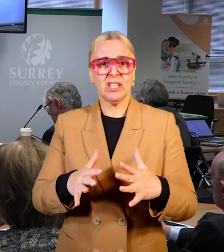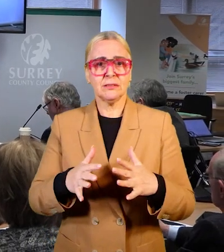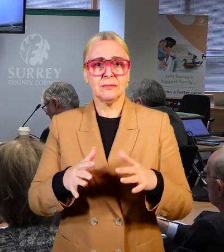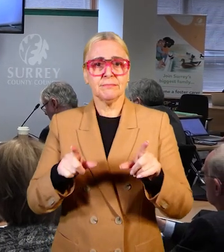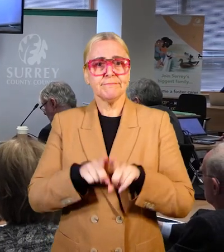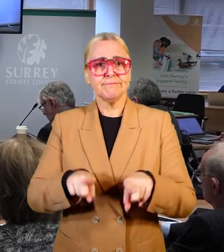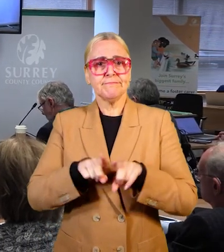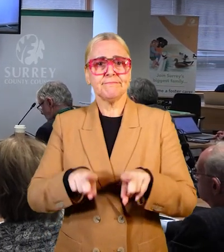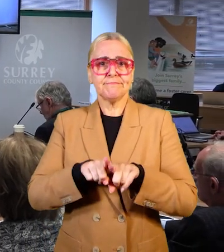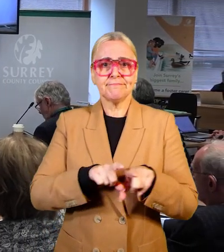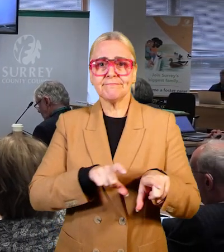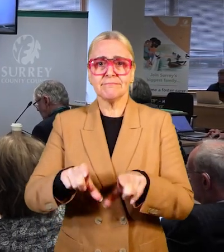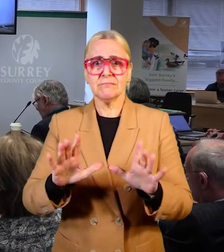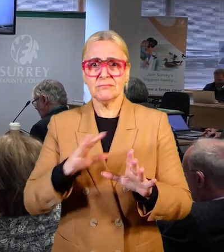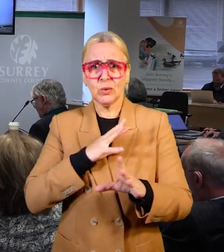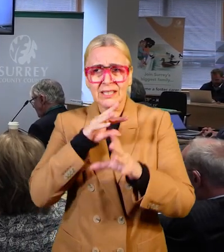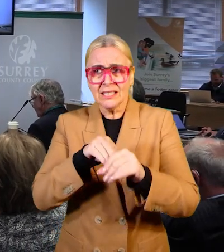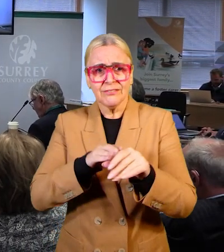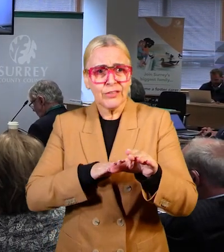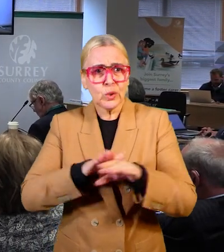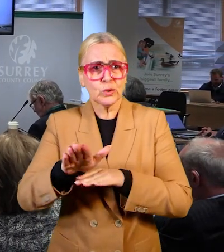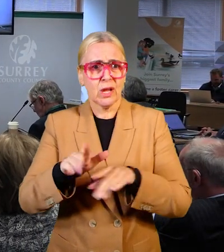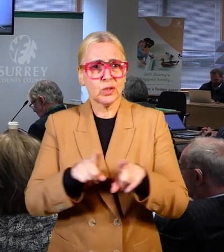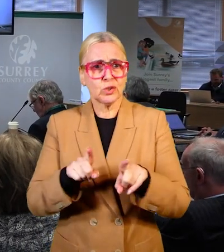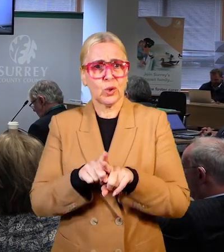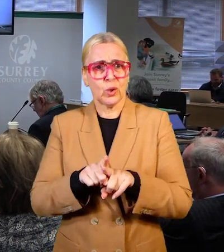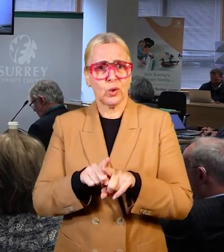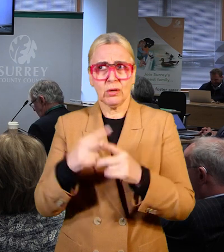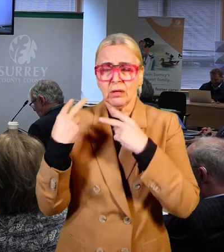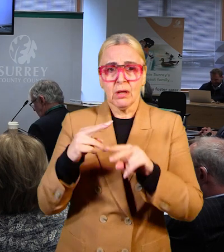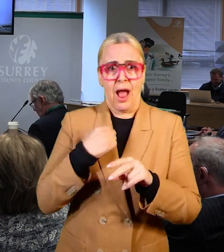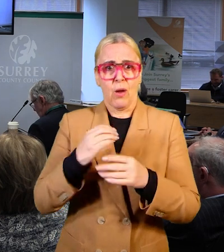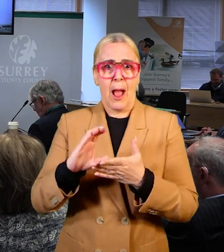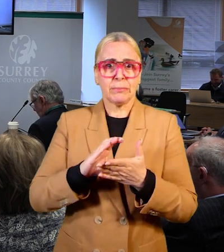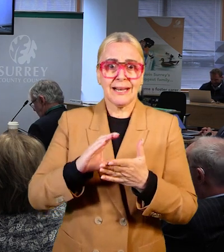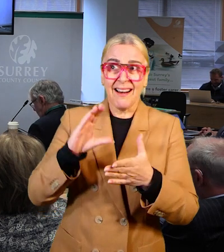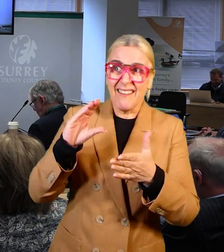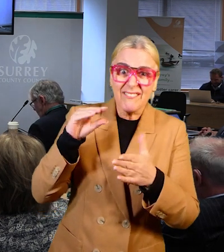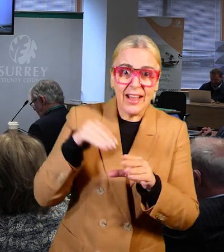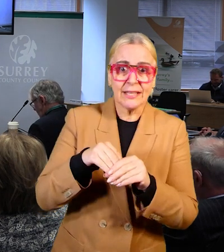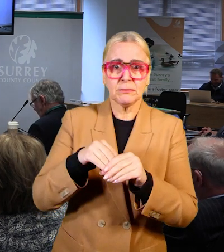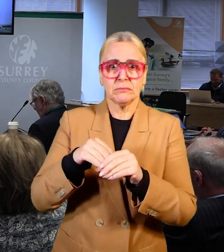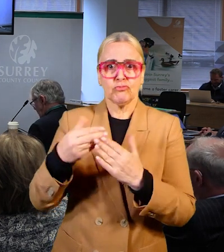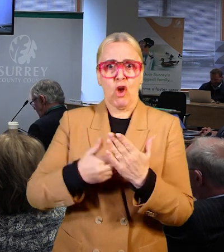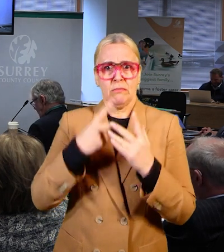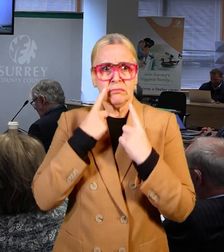for everyone in Surrey. And we're not just maintaining the status quo, we are investing in the future